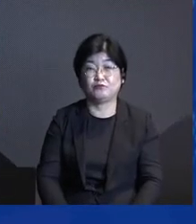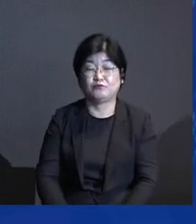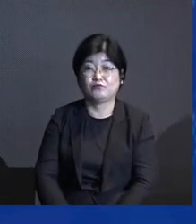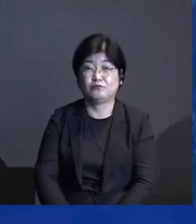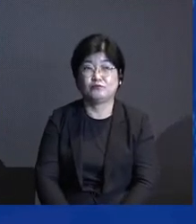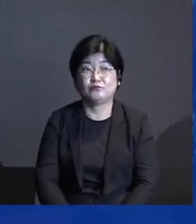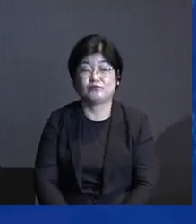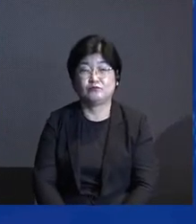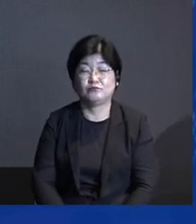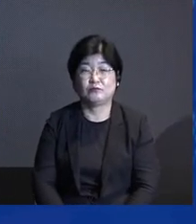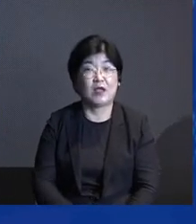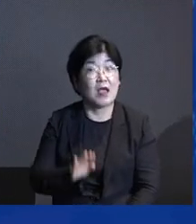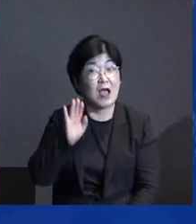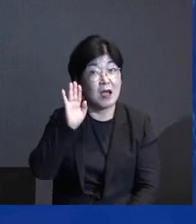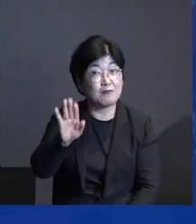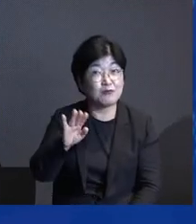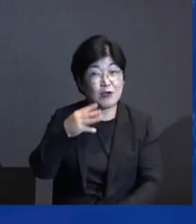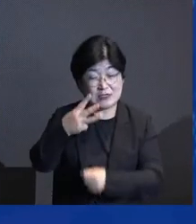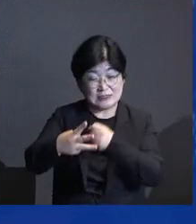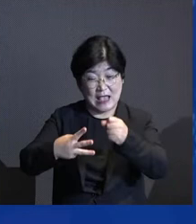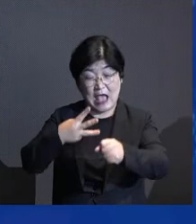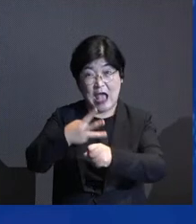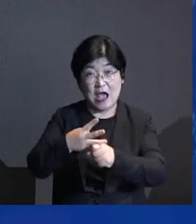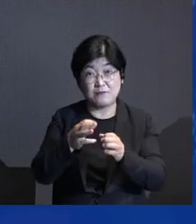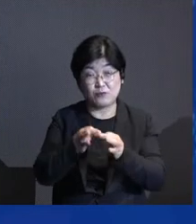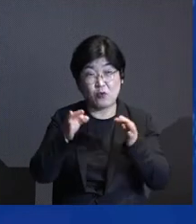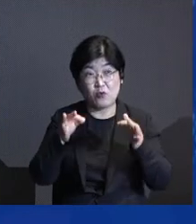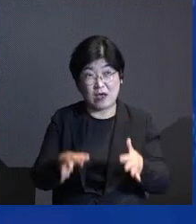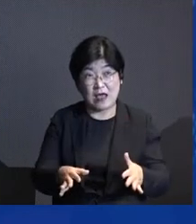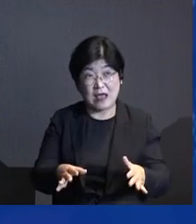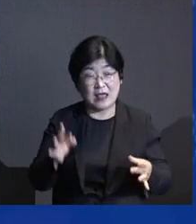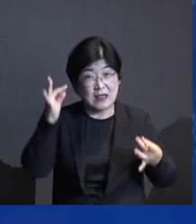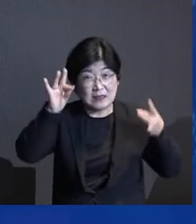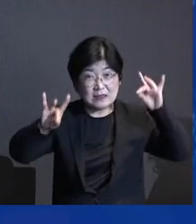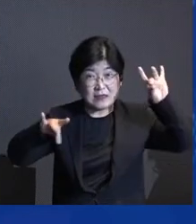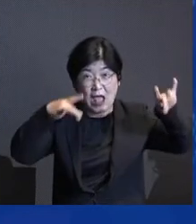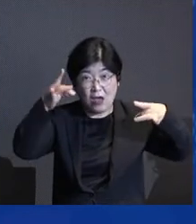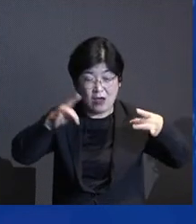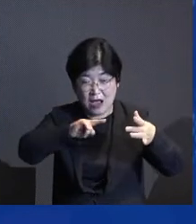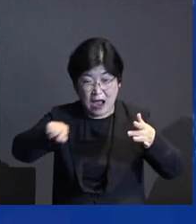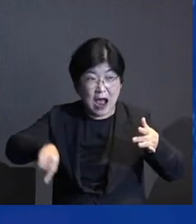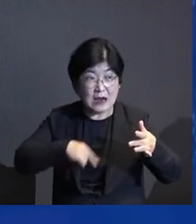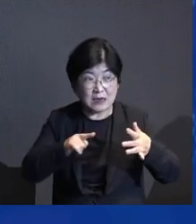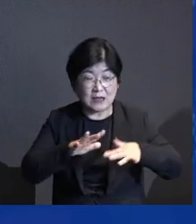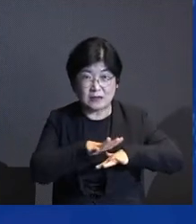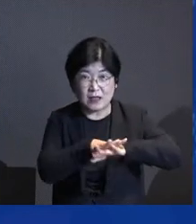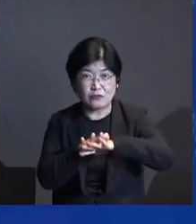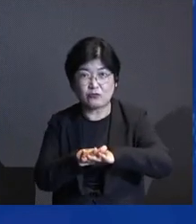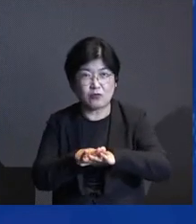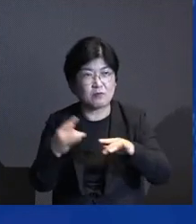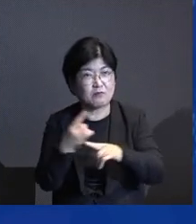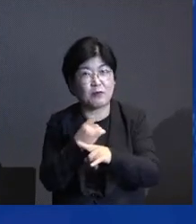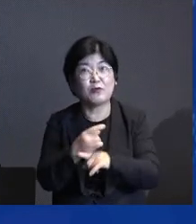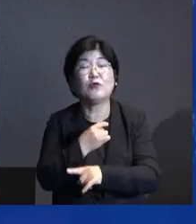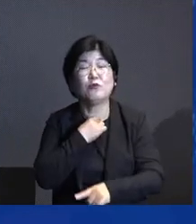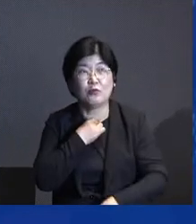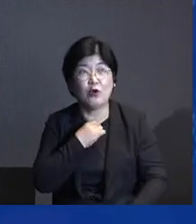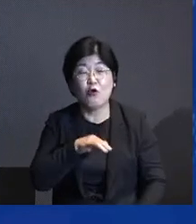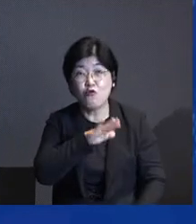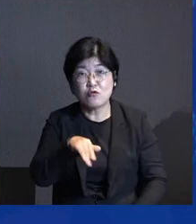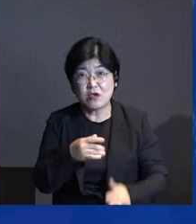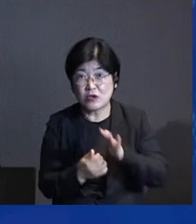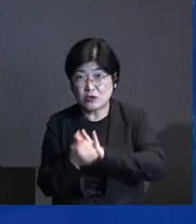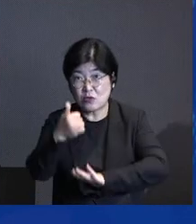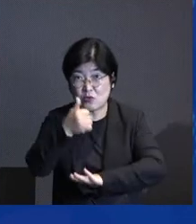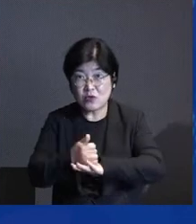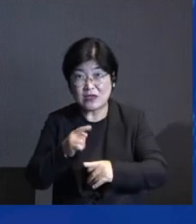2 years. Finally, for the key factor that makes the project successful, I would like to mention here